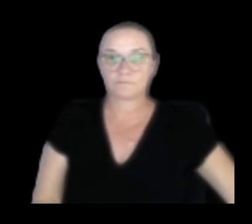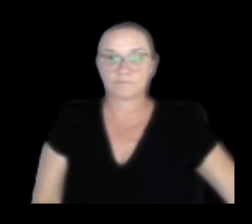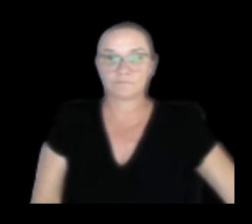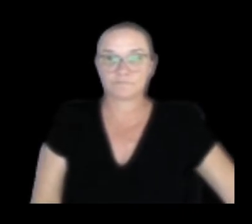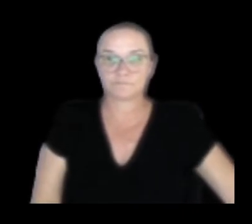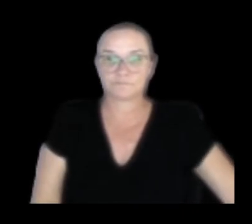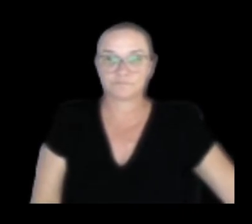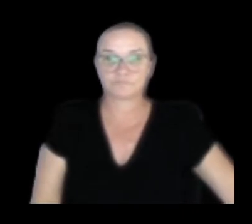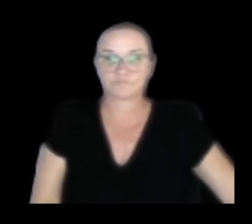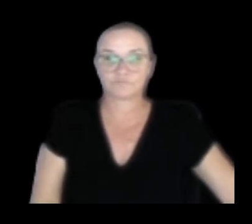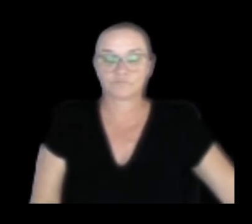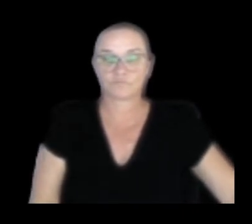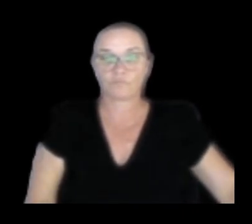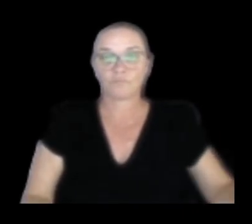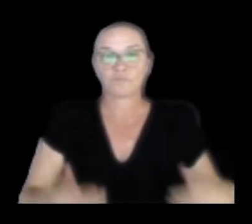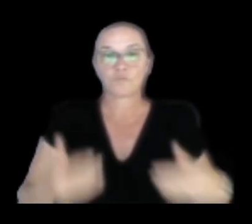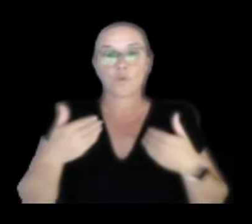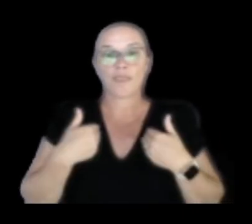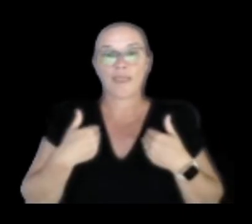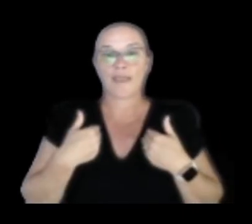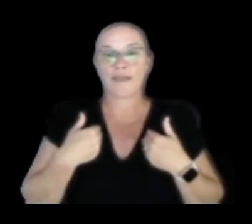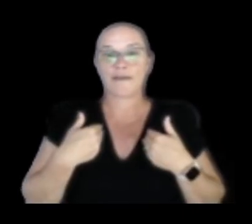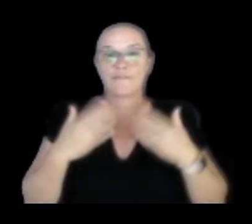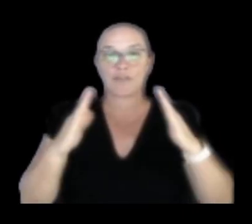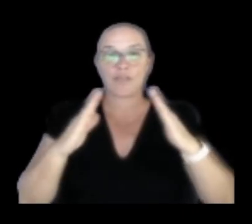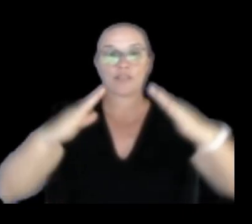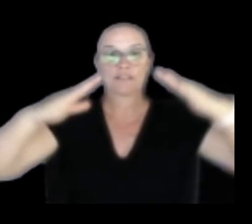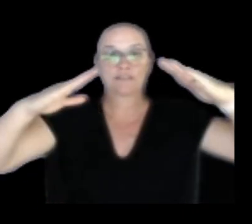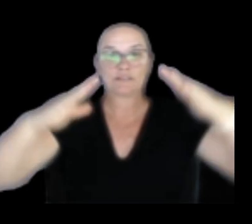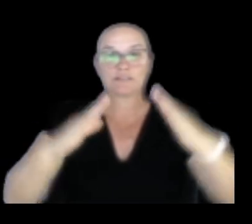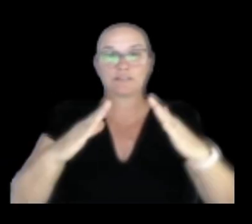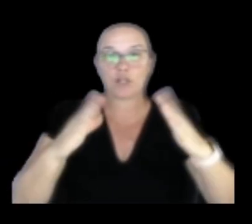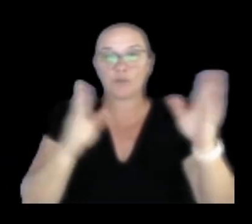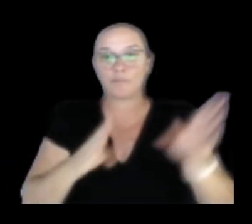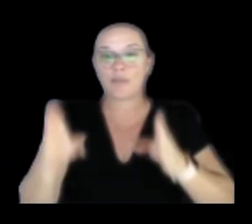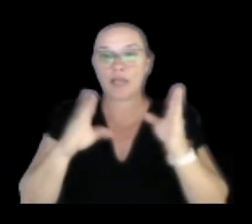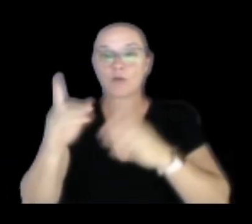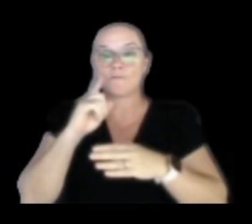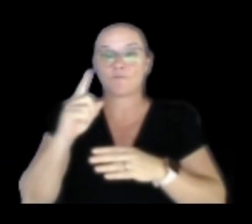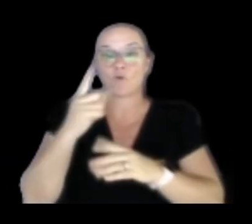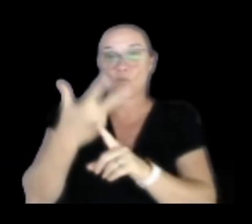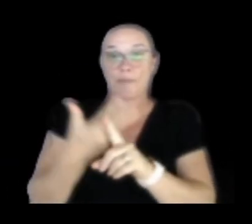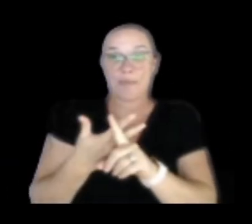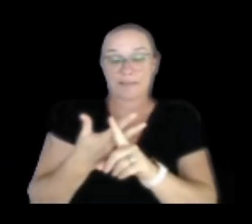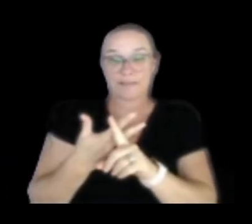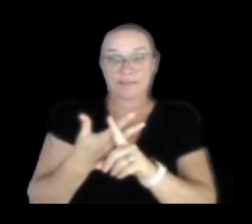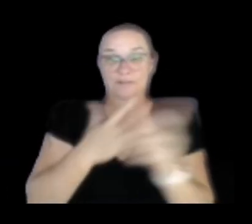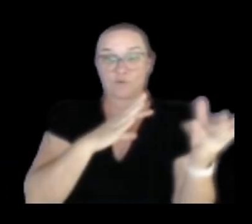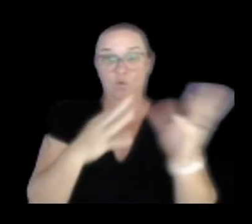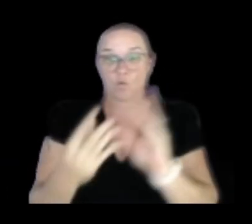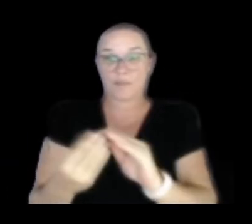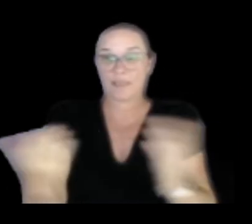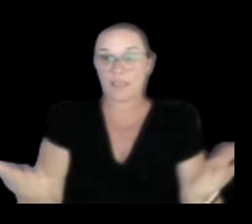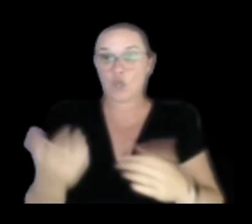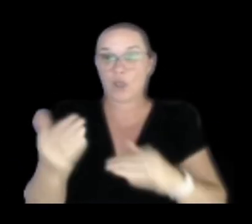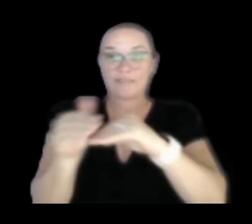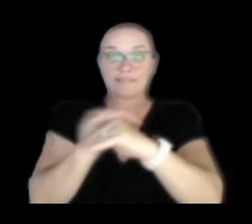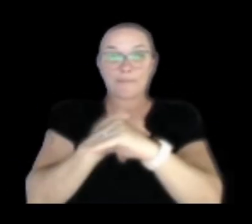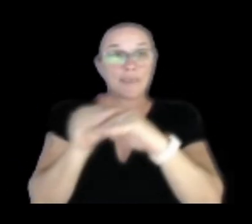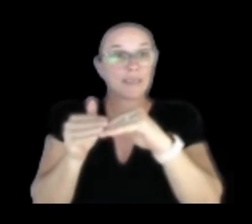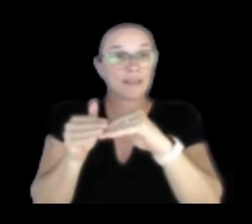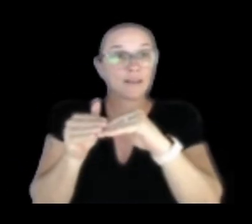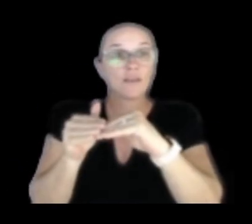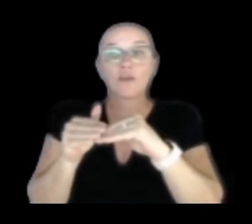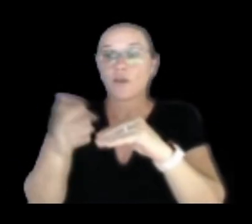So we have the tilt pattern for the last 3 months visible here at the summit, with our